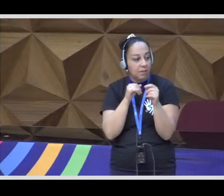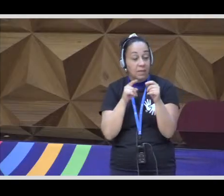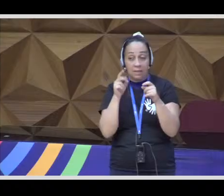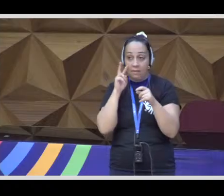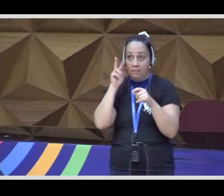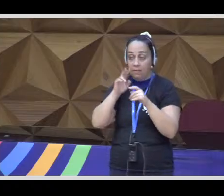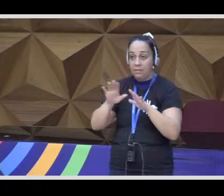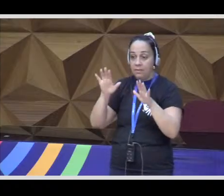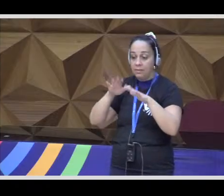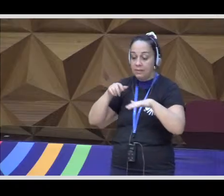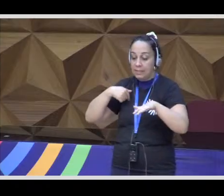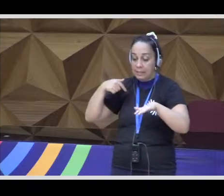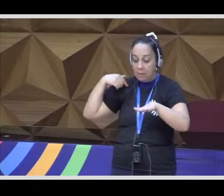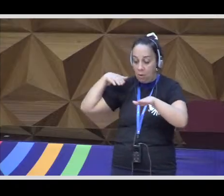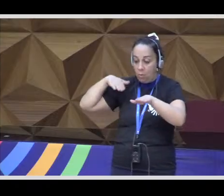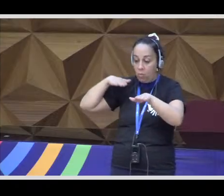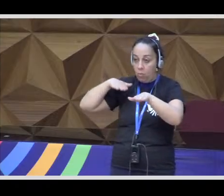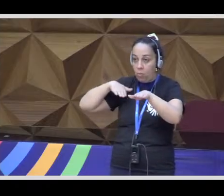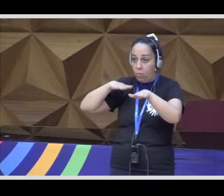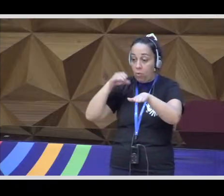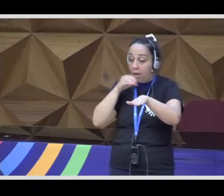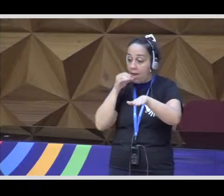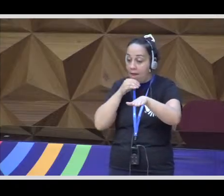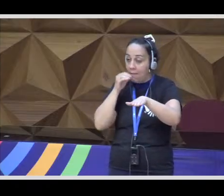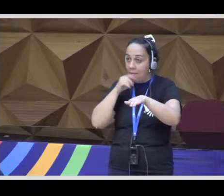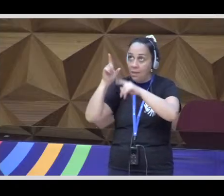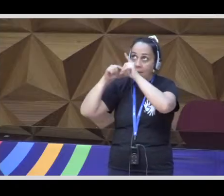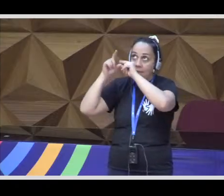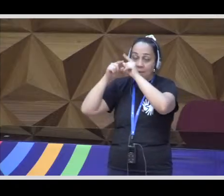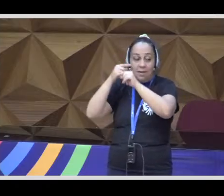because you're not really changing speed, like on a motorway.